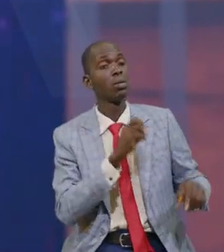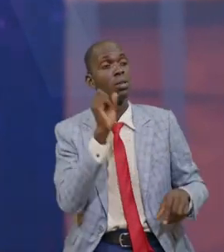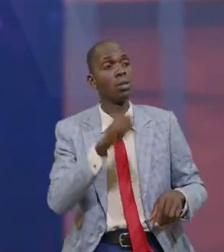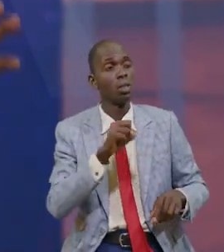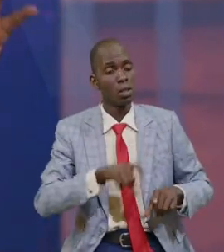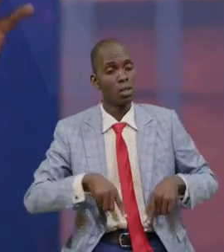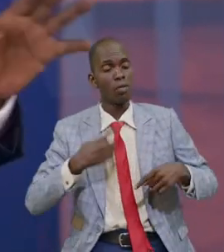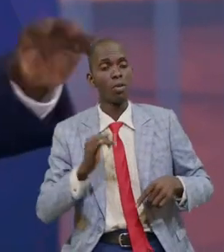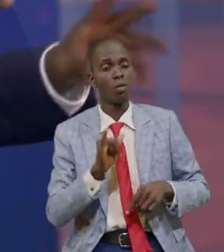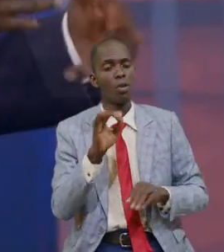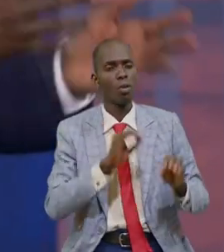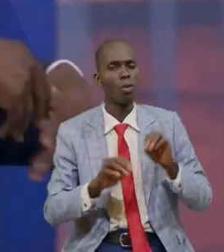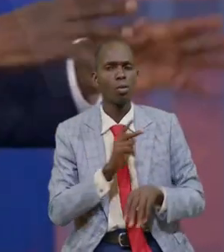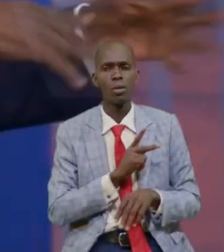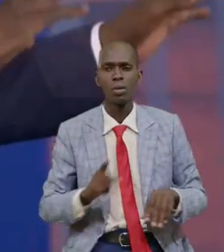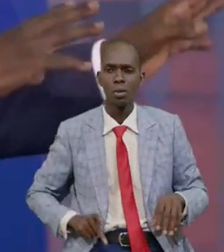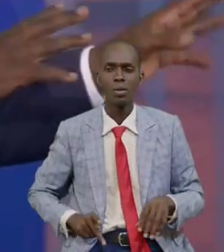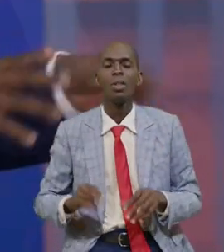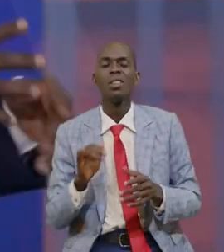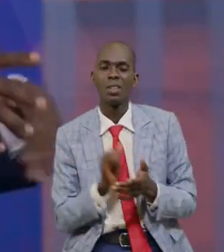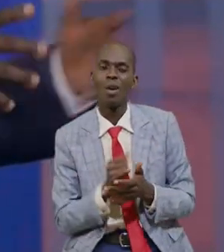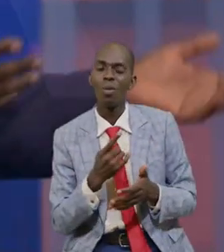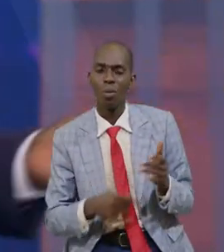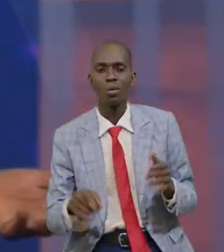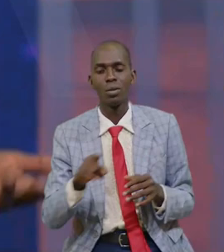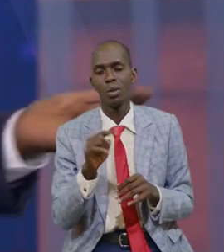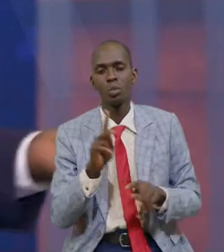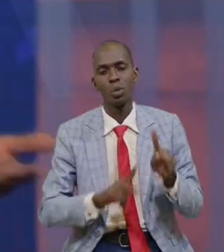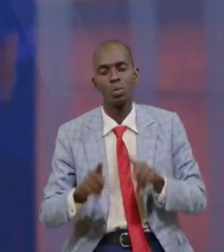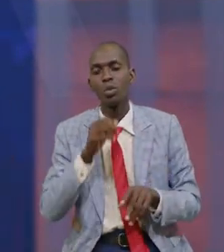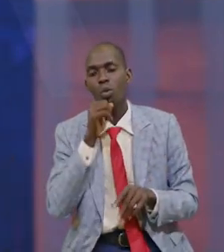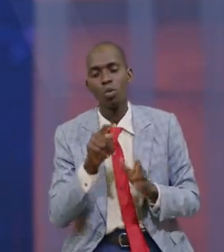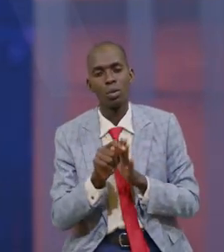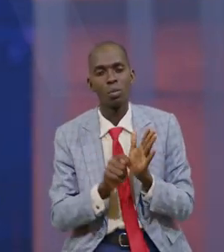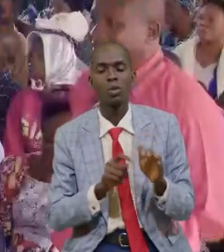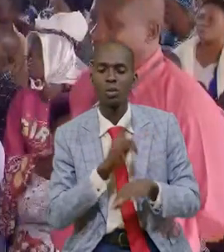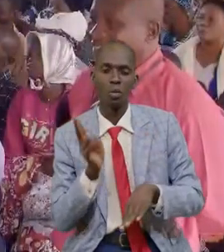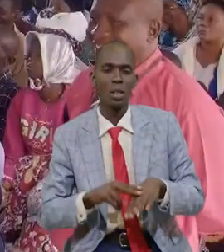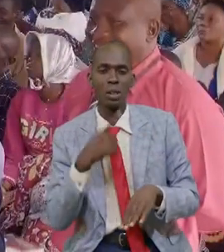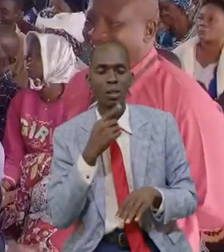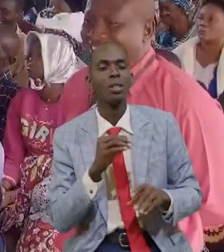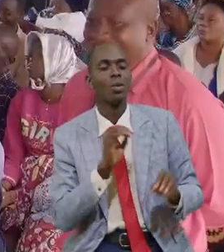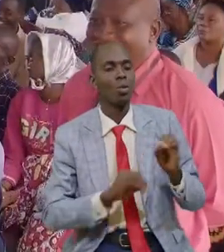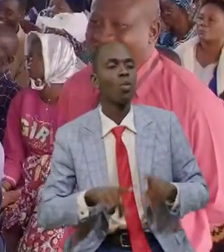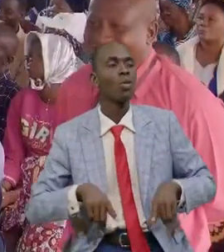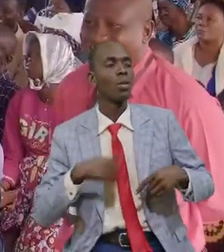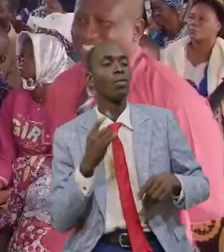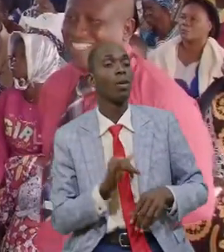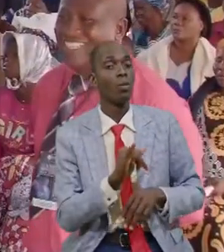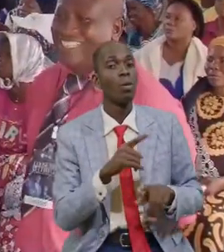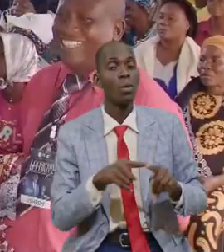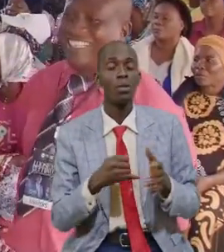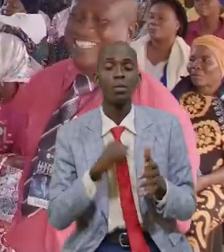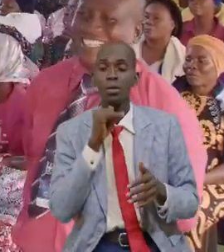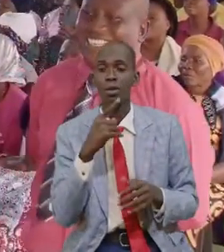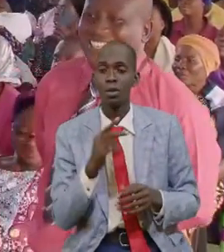forever, O king. Don't mind that. That's what they always say to them. They don't live forever, but you know, that's the normal thing they tell them. And that's